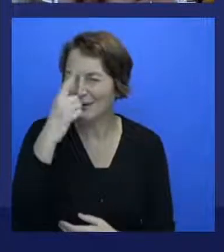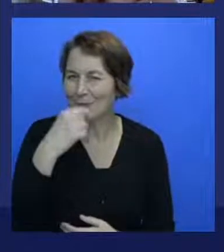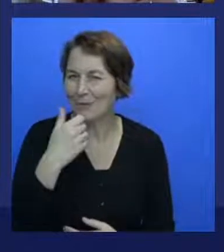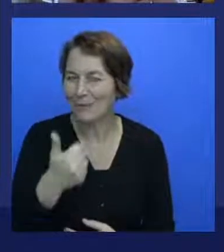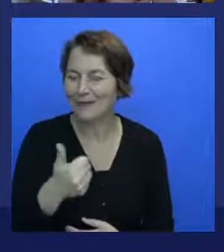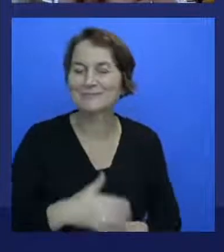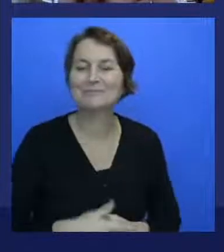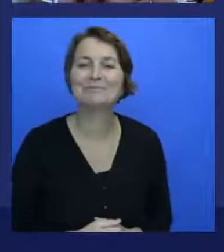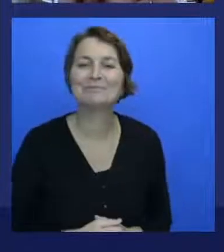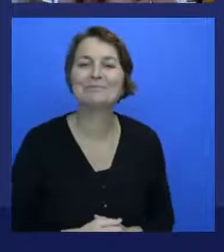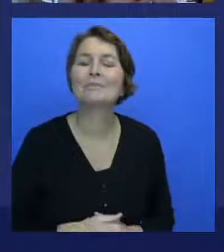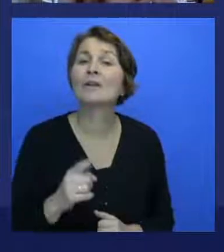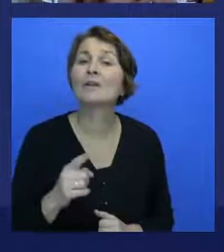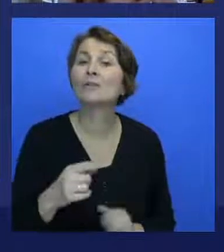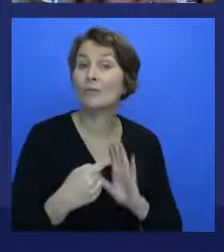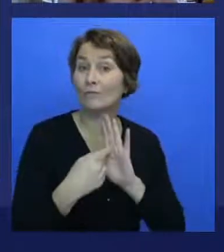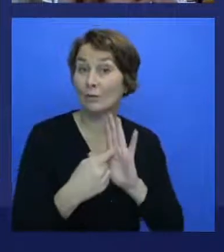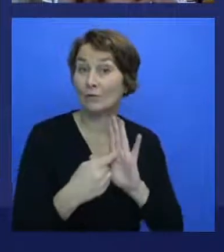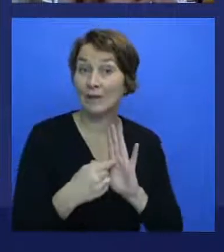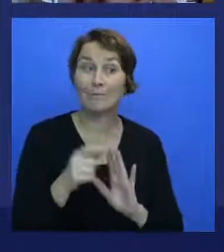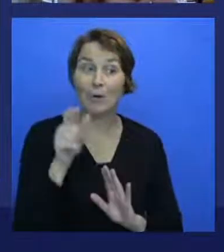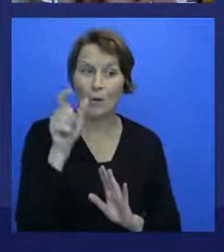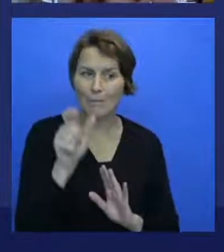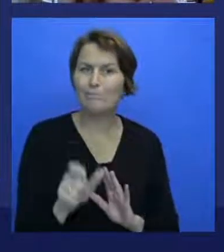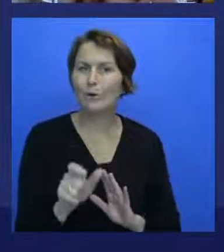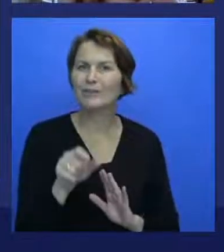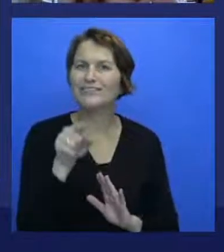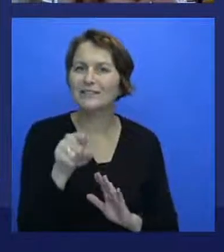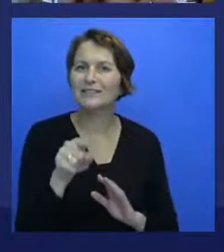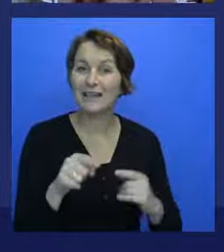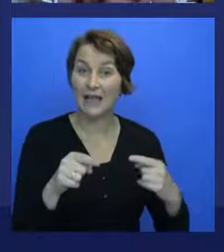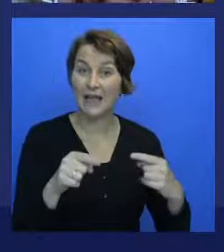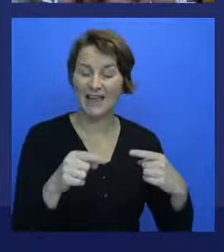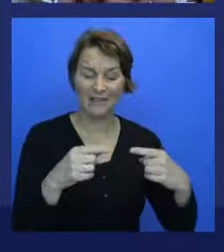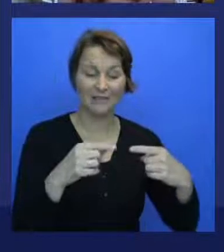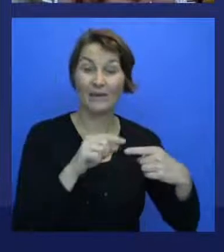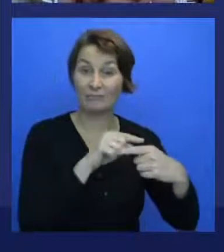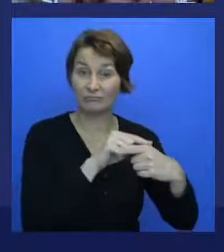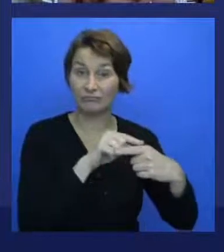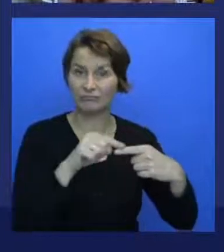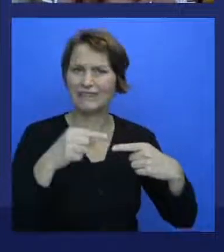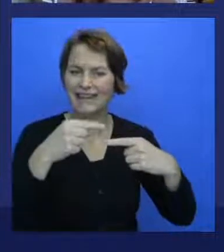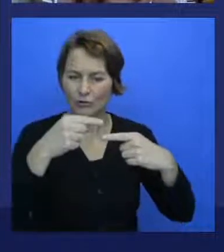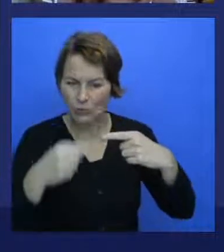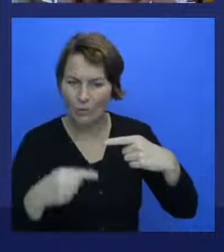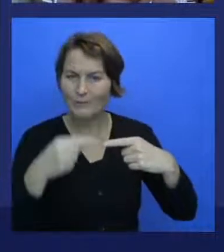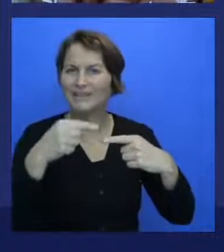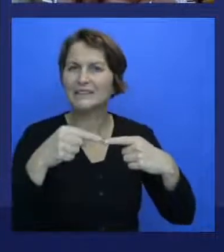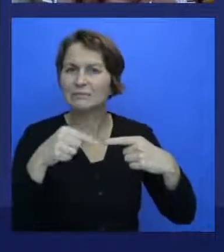if someone forces fake anomalies to confuse you or the AI? what do you do then?